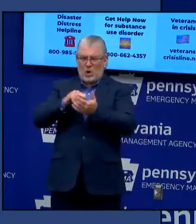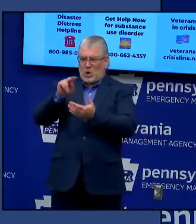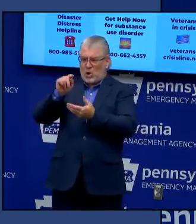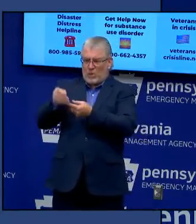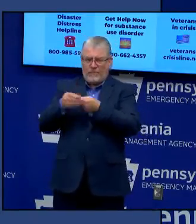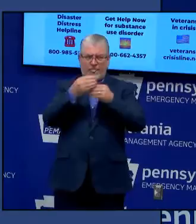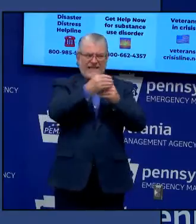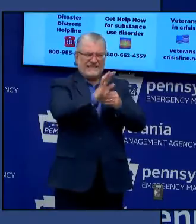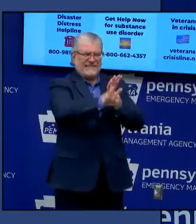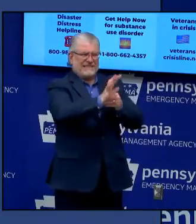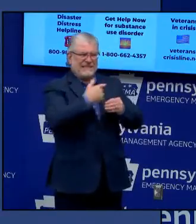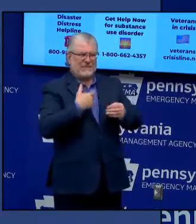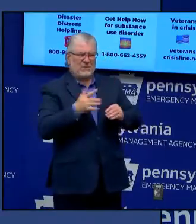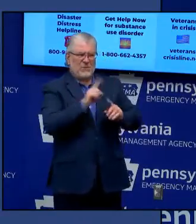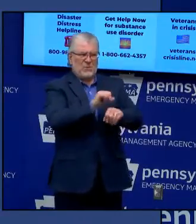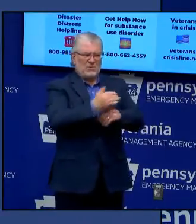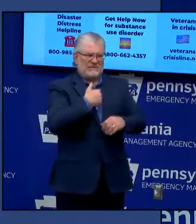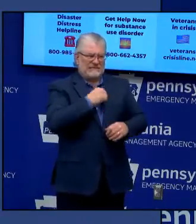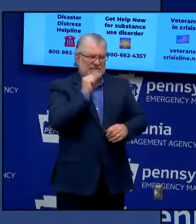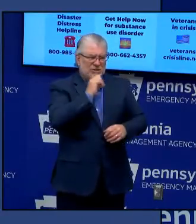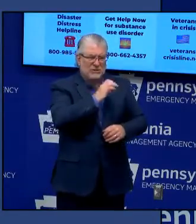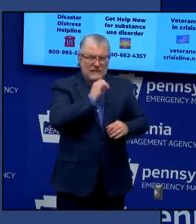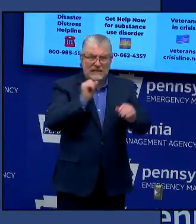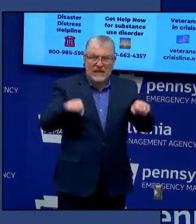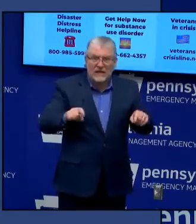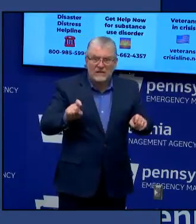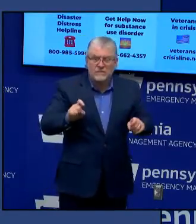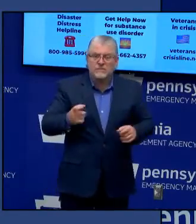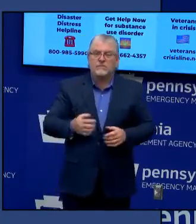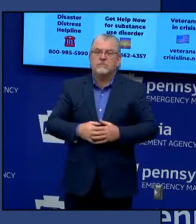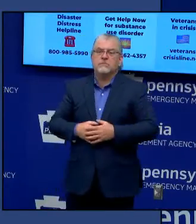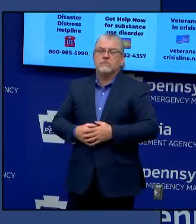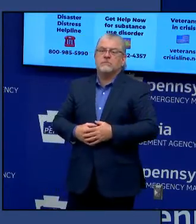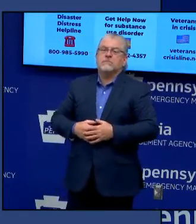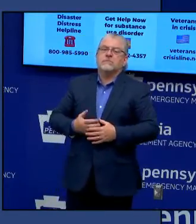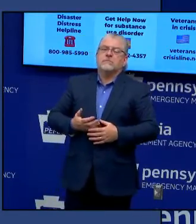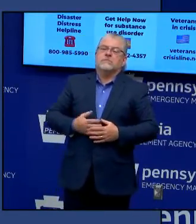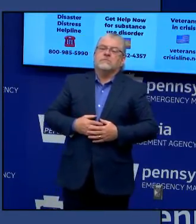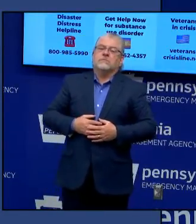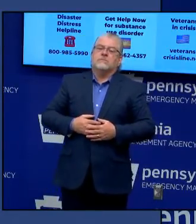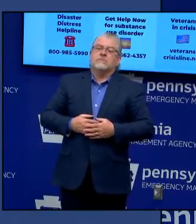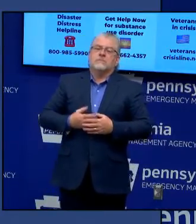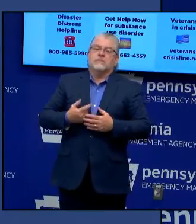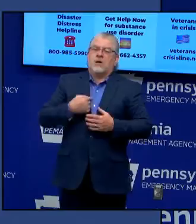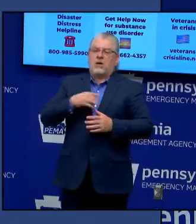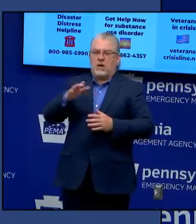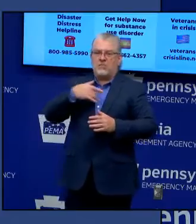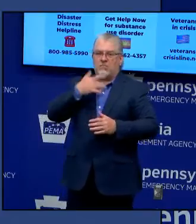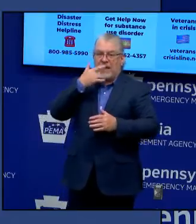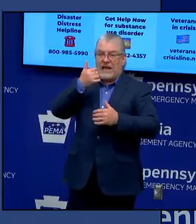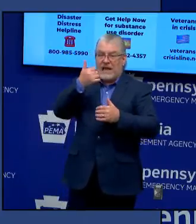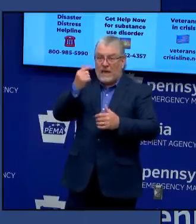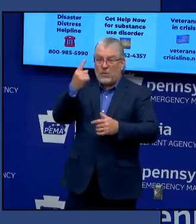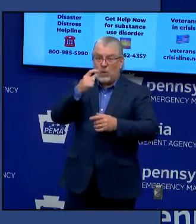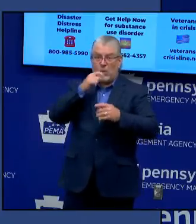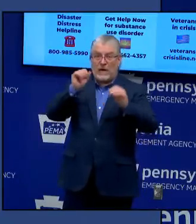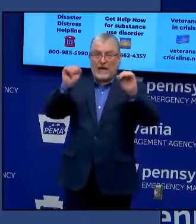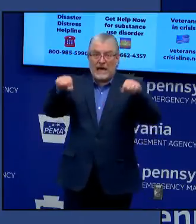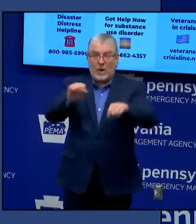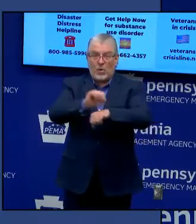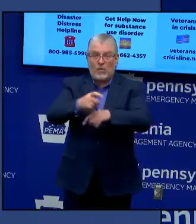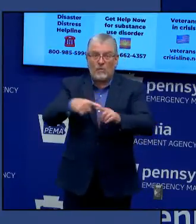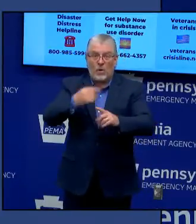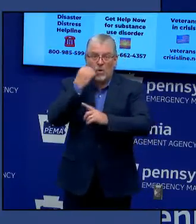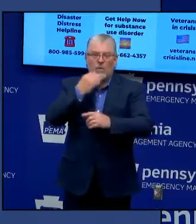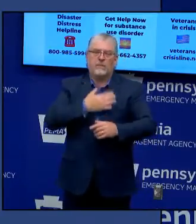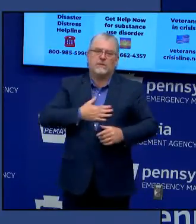work remotely to do that. In terms of places that have to reopen to be able to